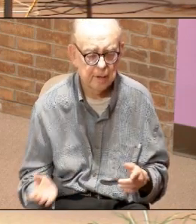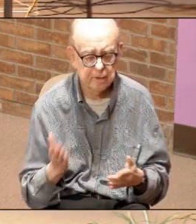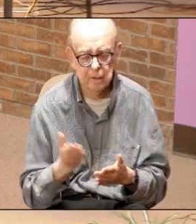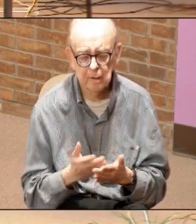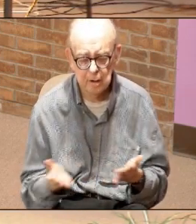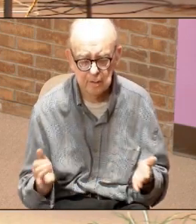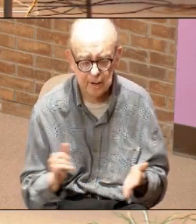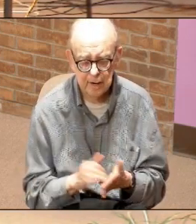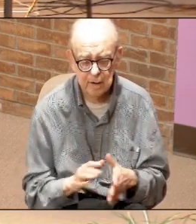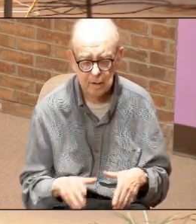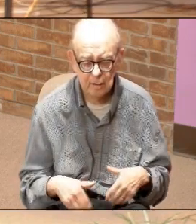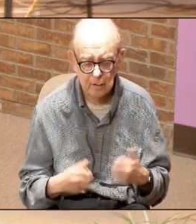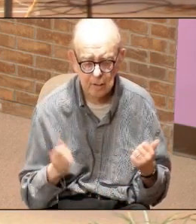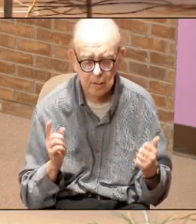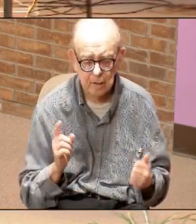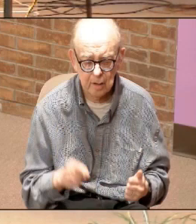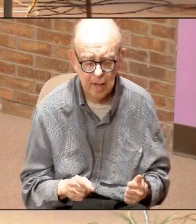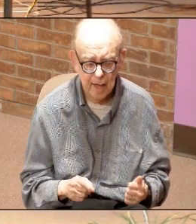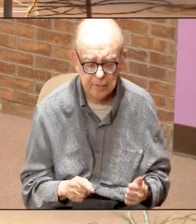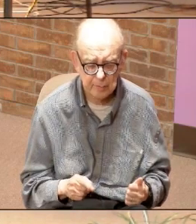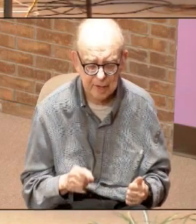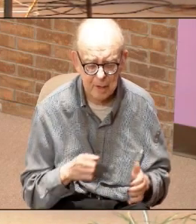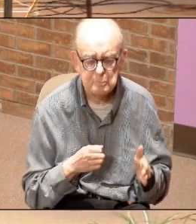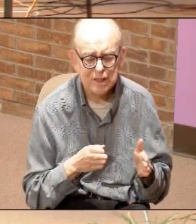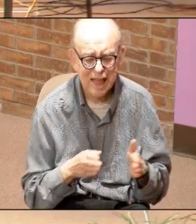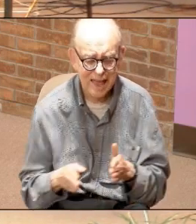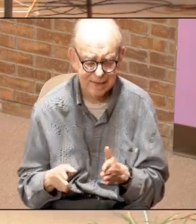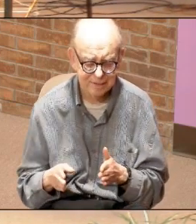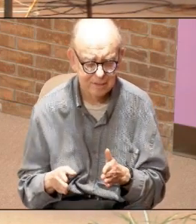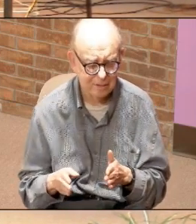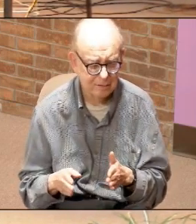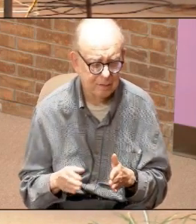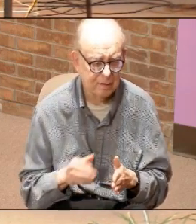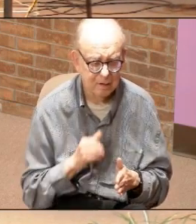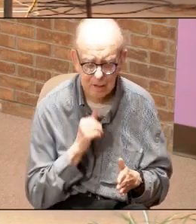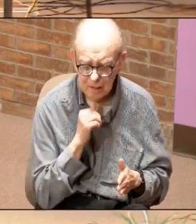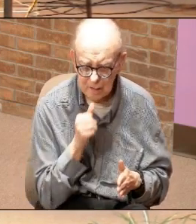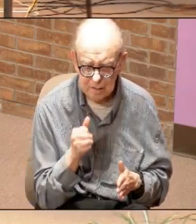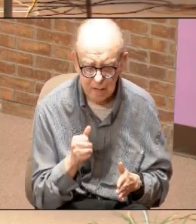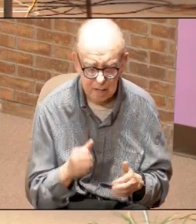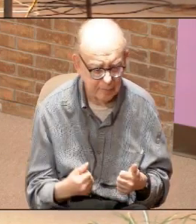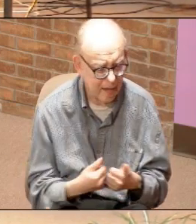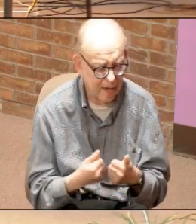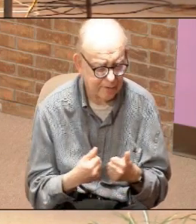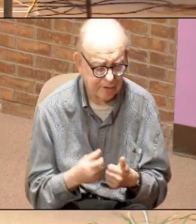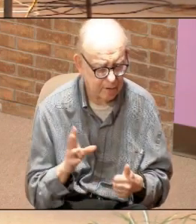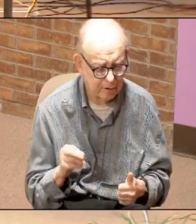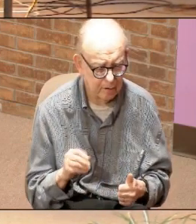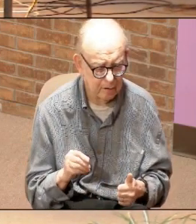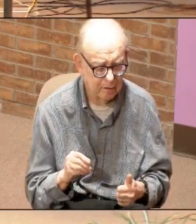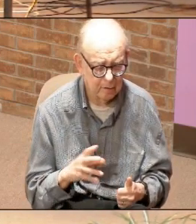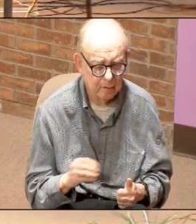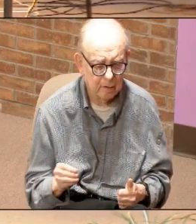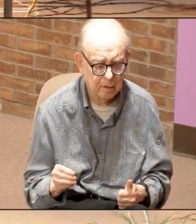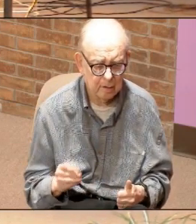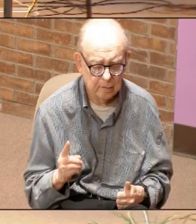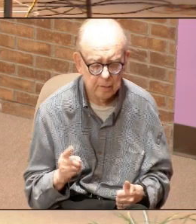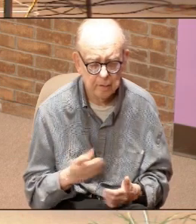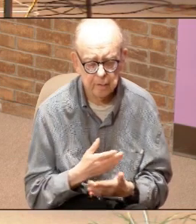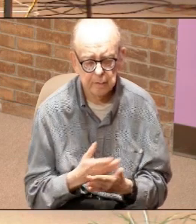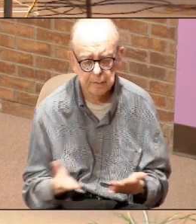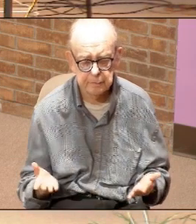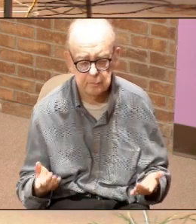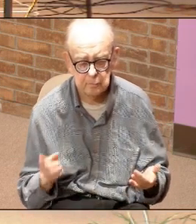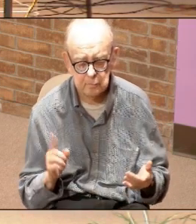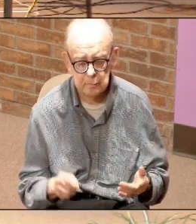some things in life that have to be intentional. It's not by accident. And one of those